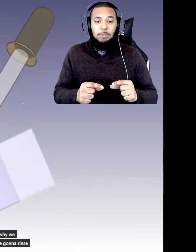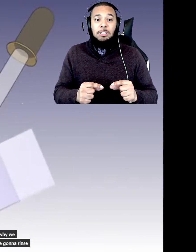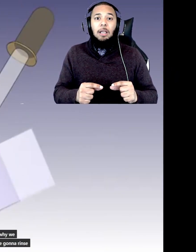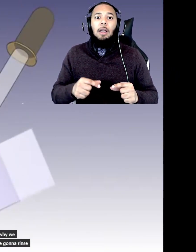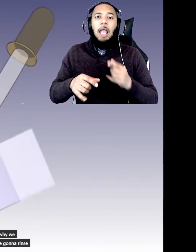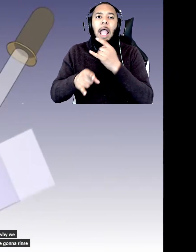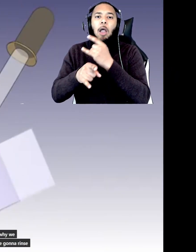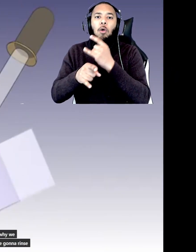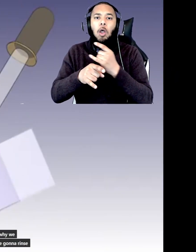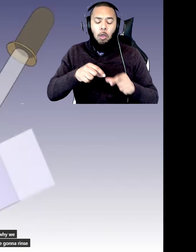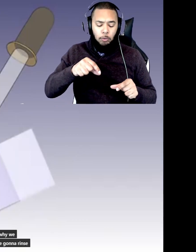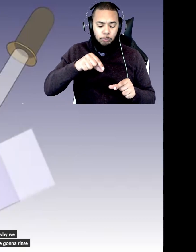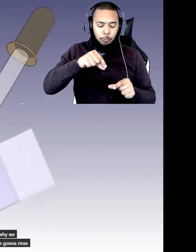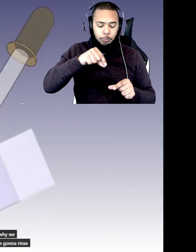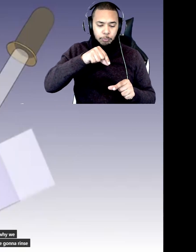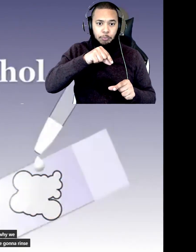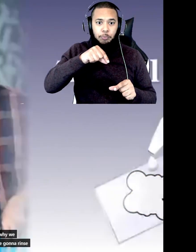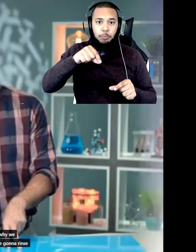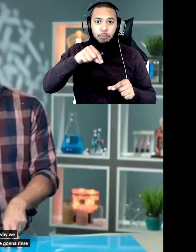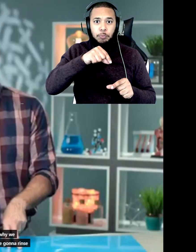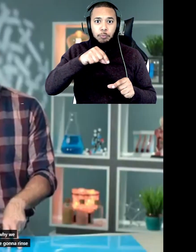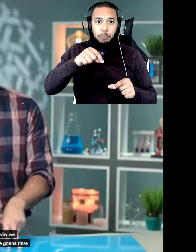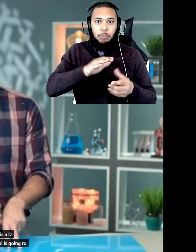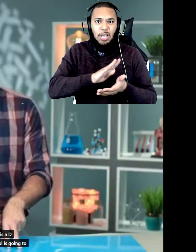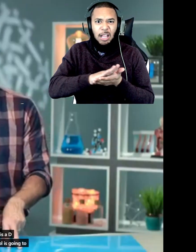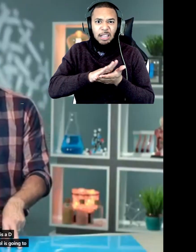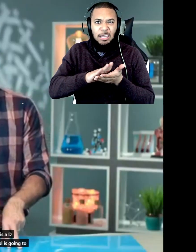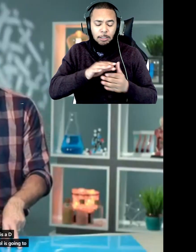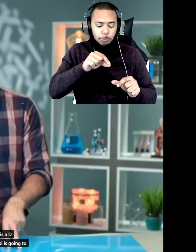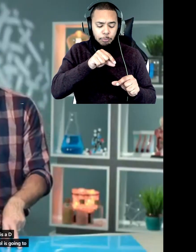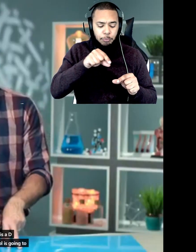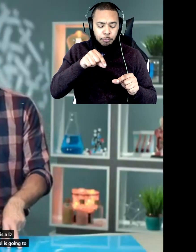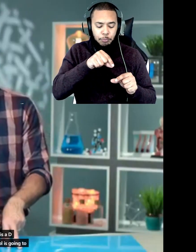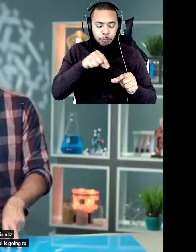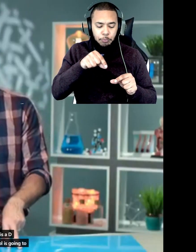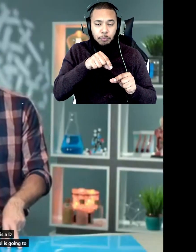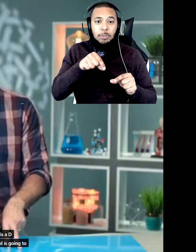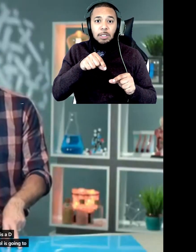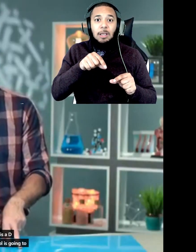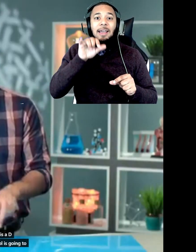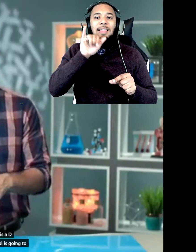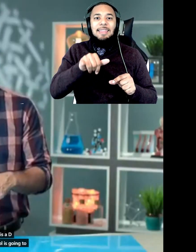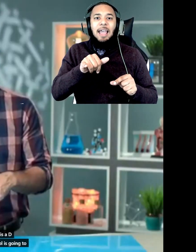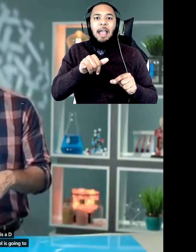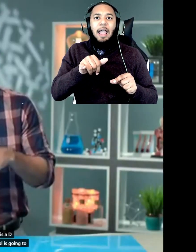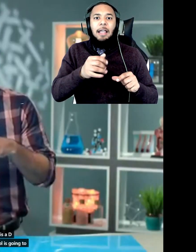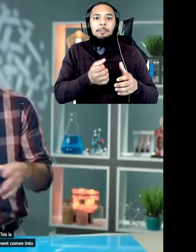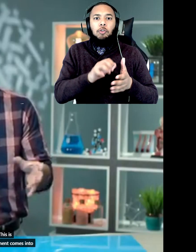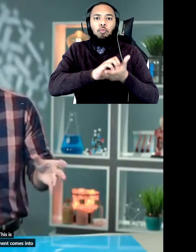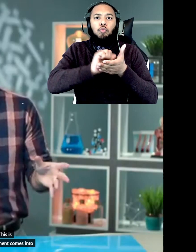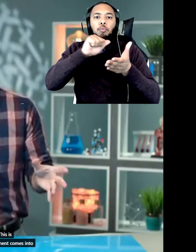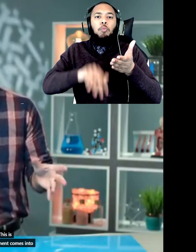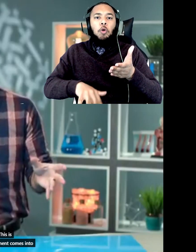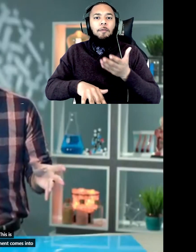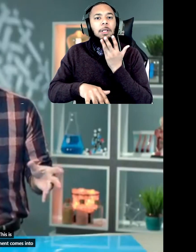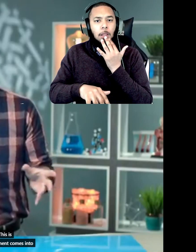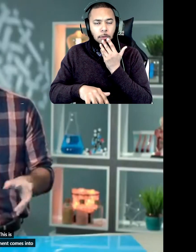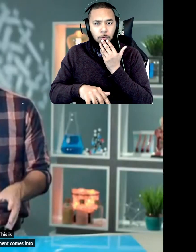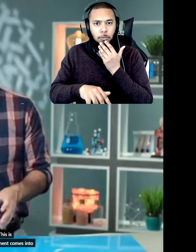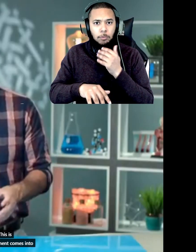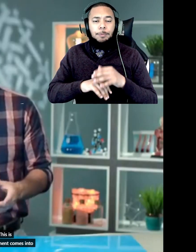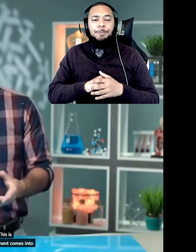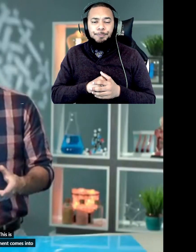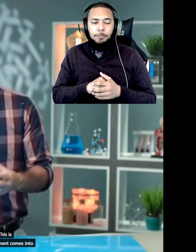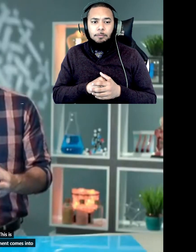with alcohol. This is why we need it to be insoluble. We're going to rinse it with alcohol, which is a decolorizer, right? The alcohol is going to take the color